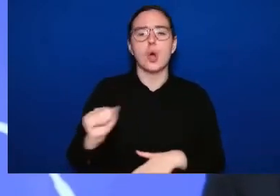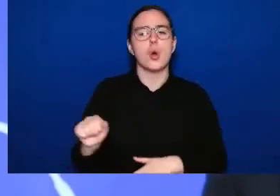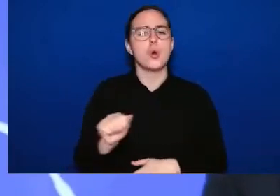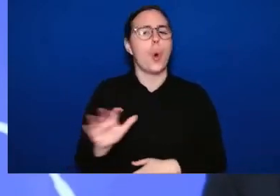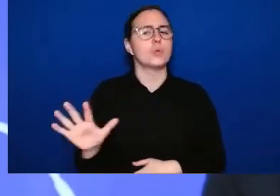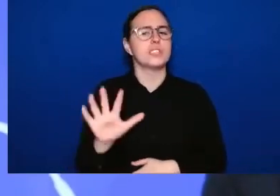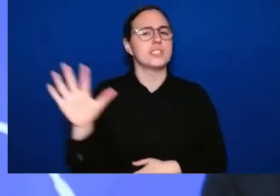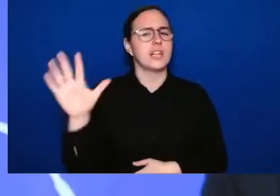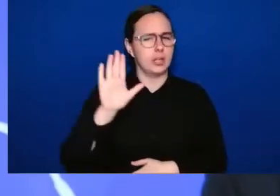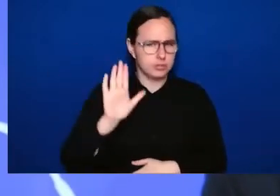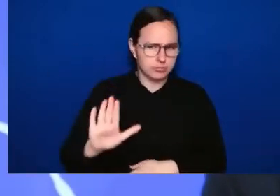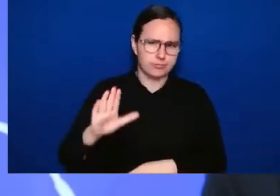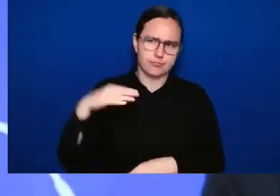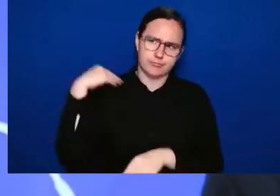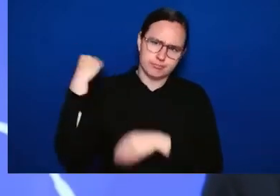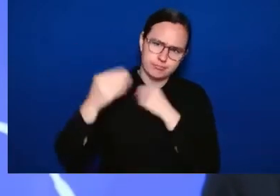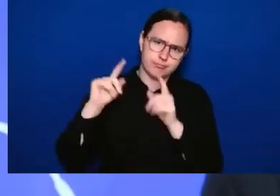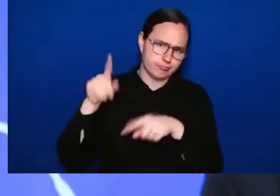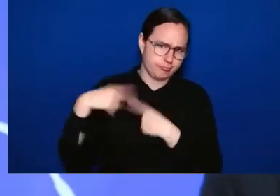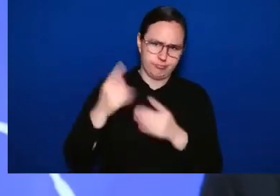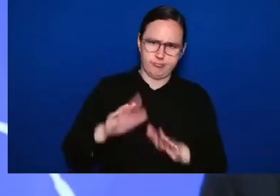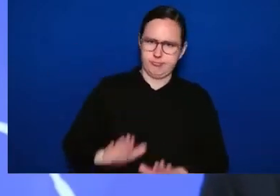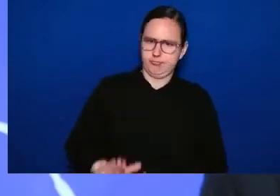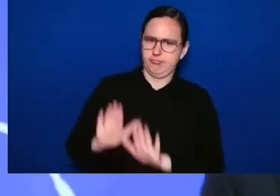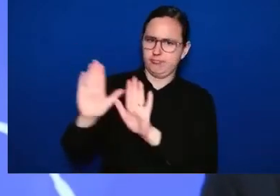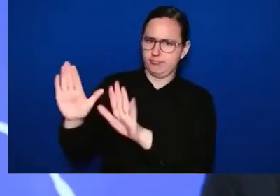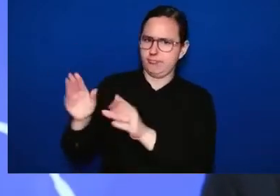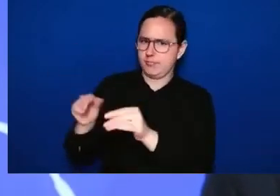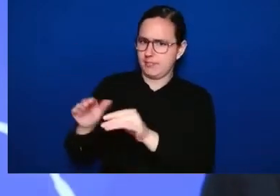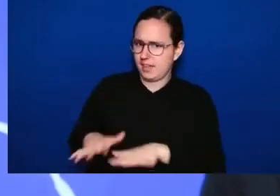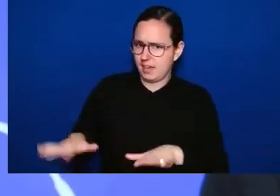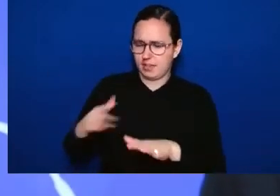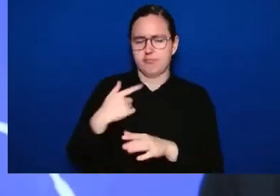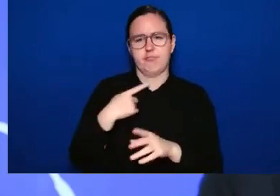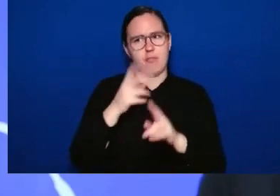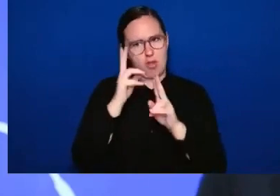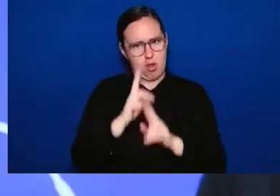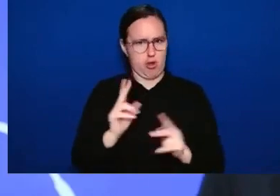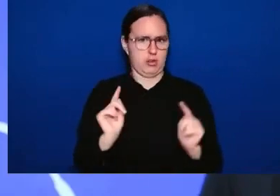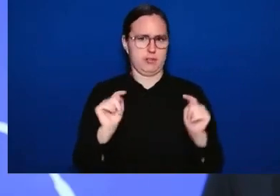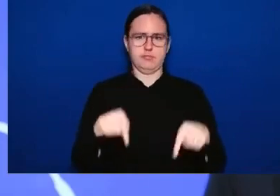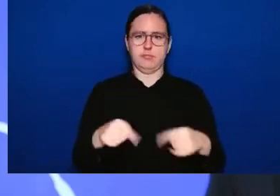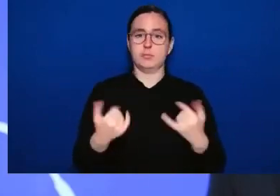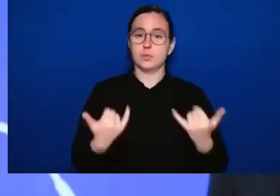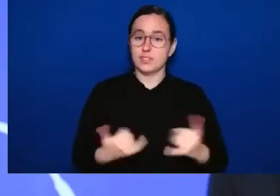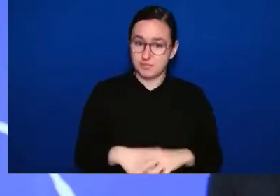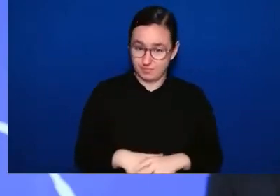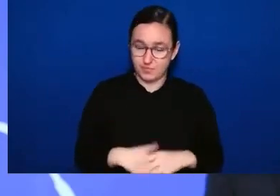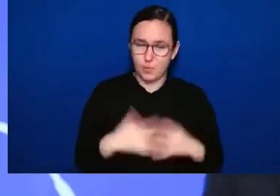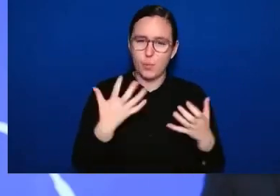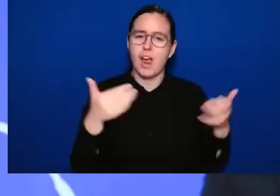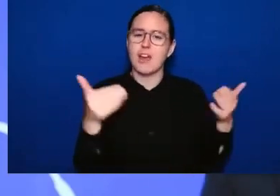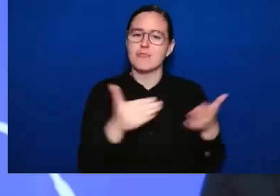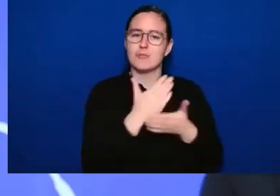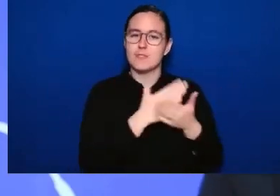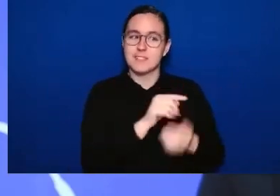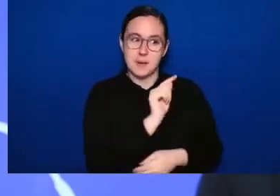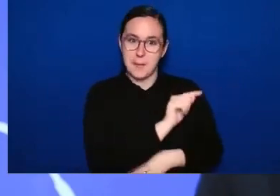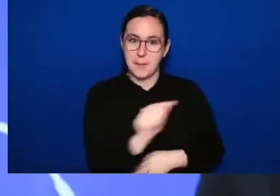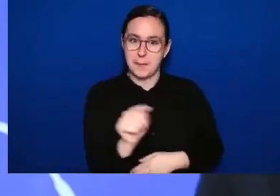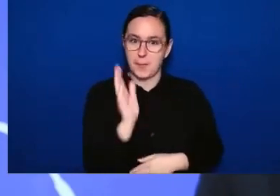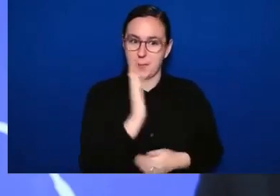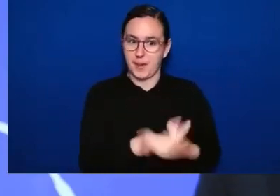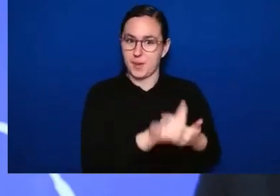on their lands today. I want to introduce some of the people who are with us today, in particular, my colleagues in